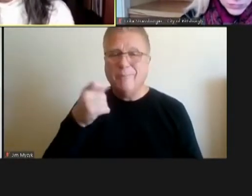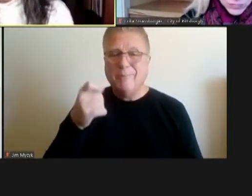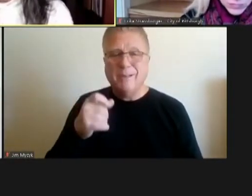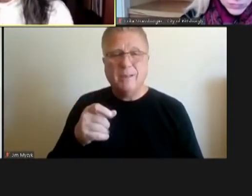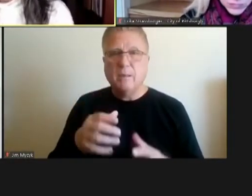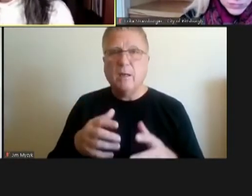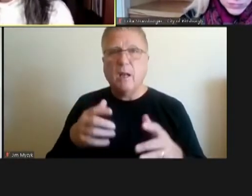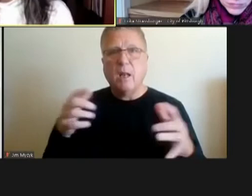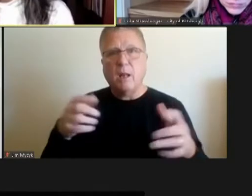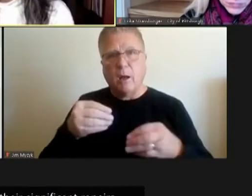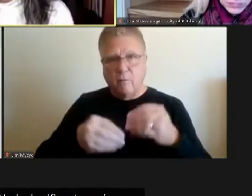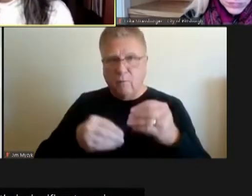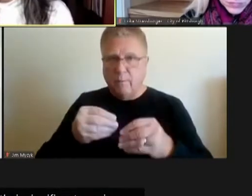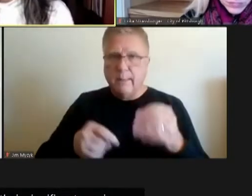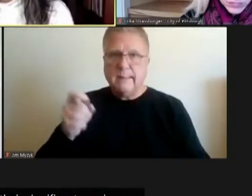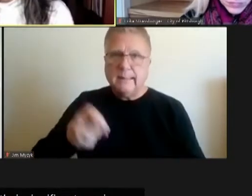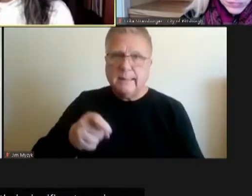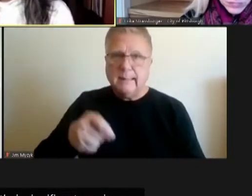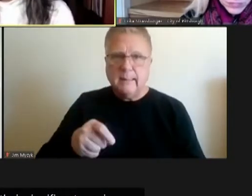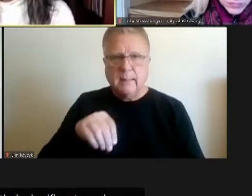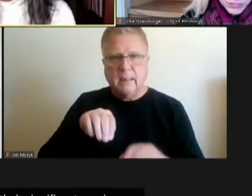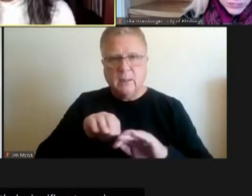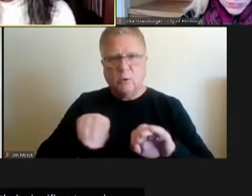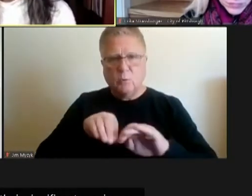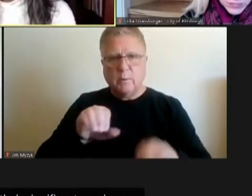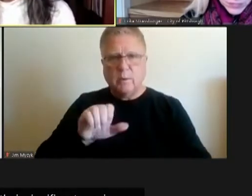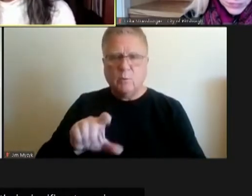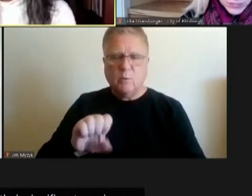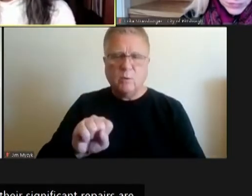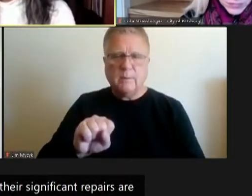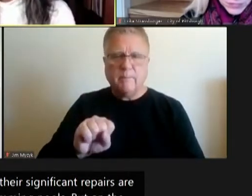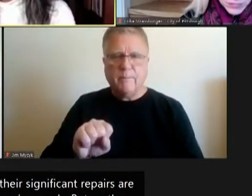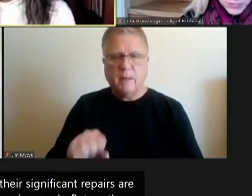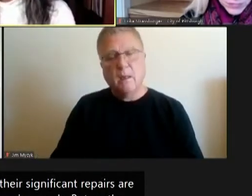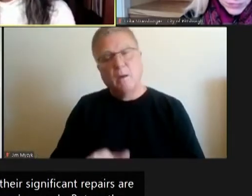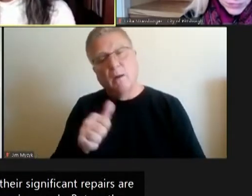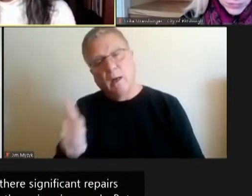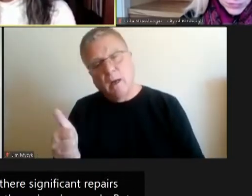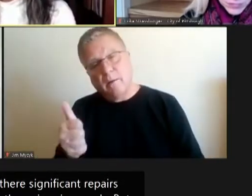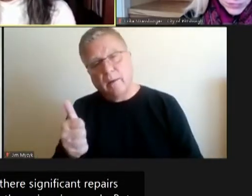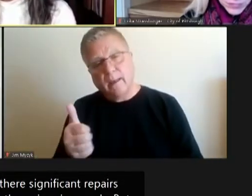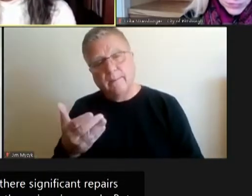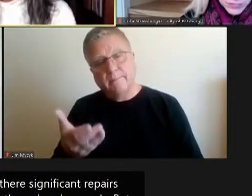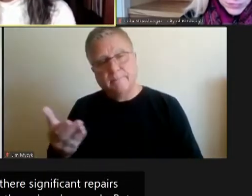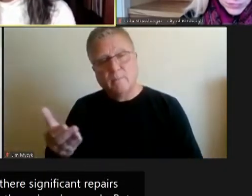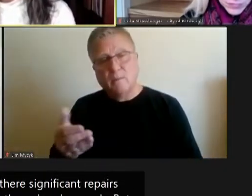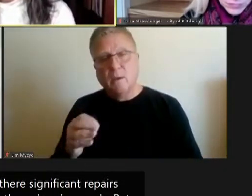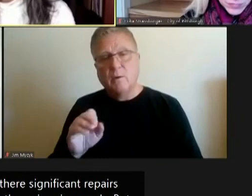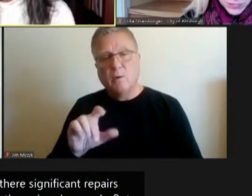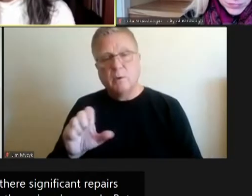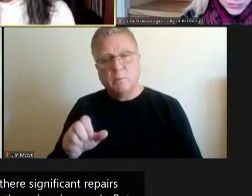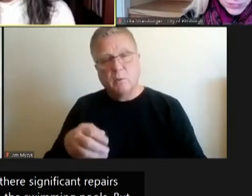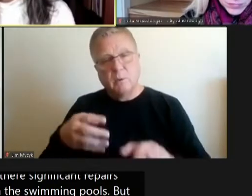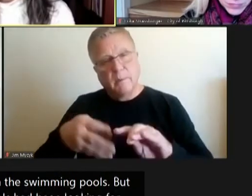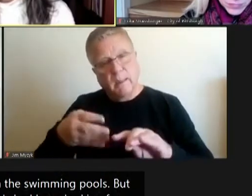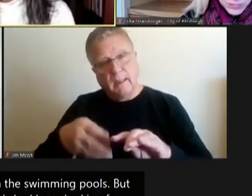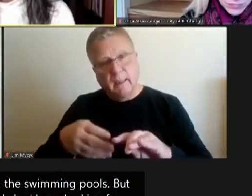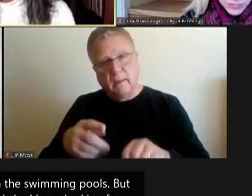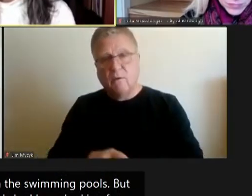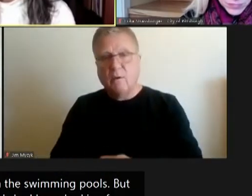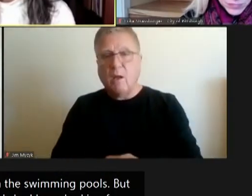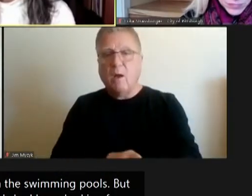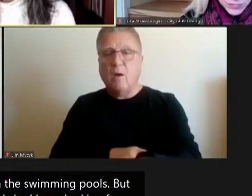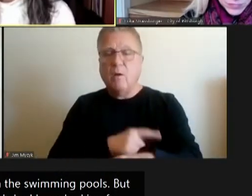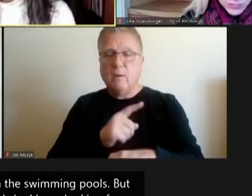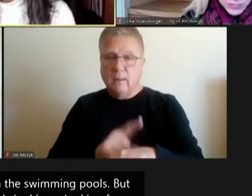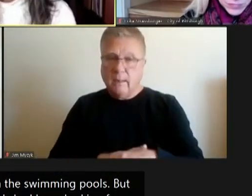significant repairs that are needed, especially in the swimming pools. But on the other hand, those pools had been leaking for quite some time,